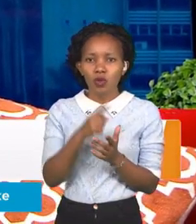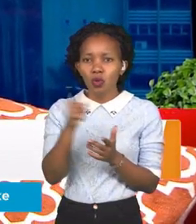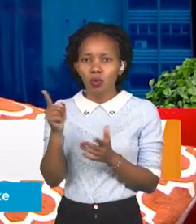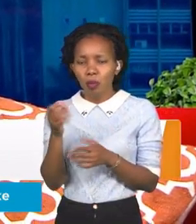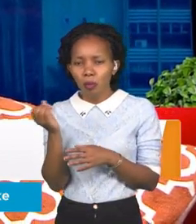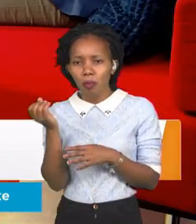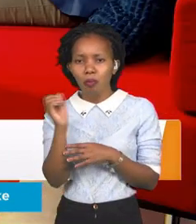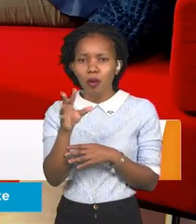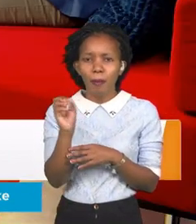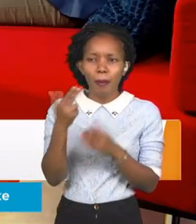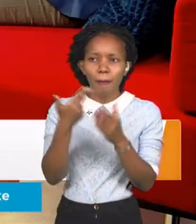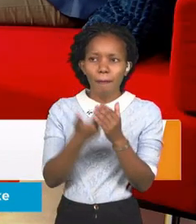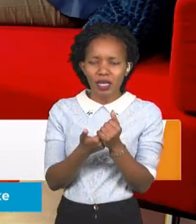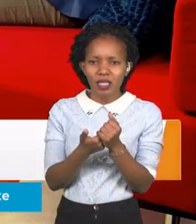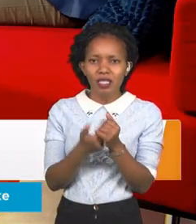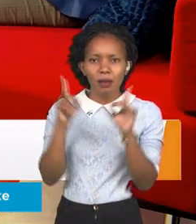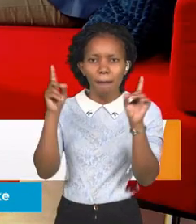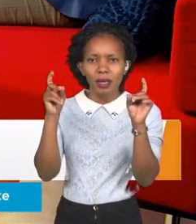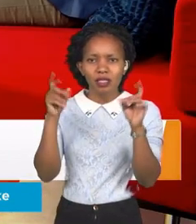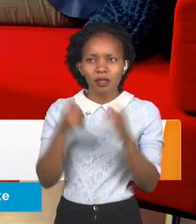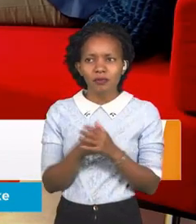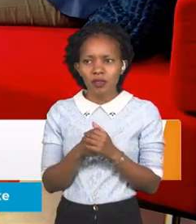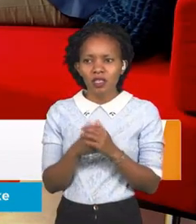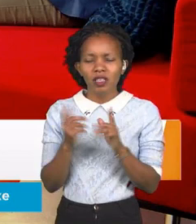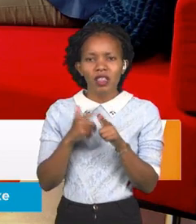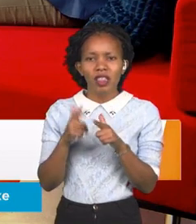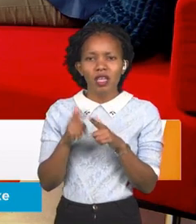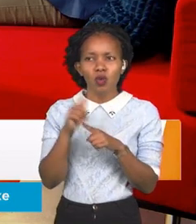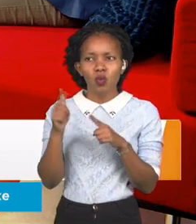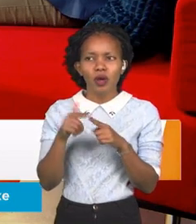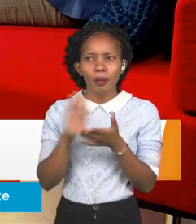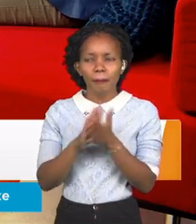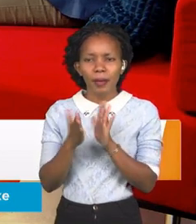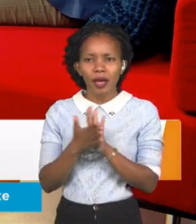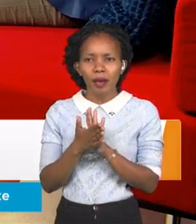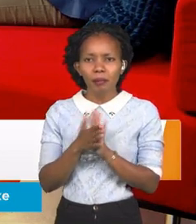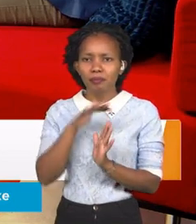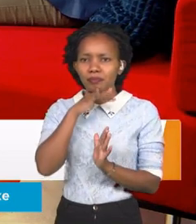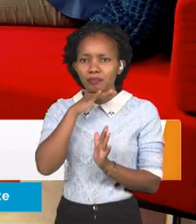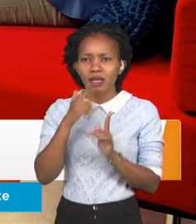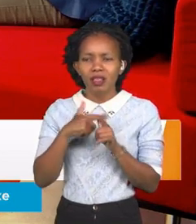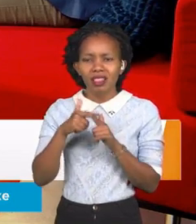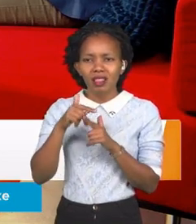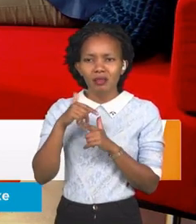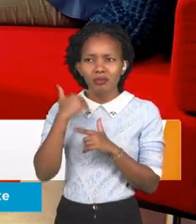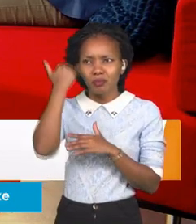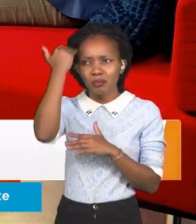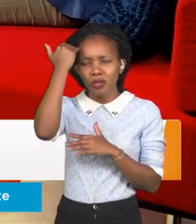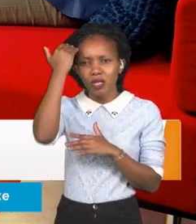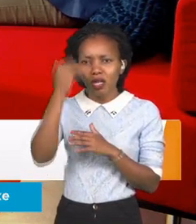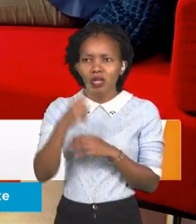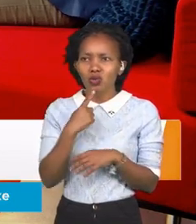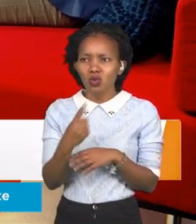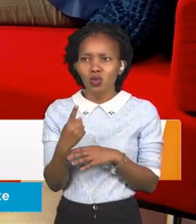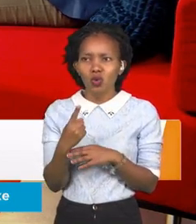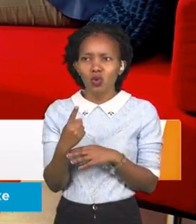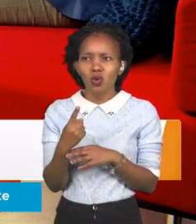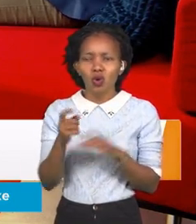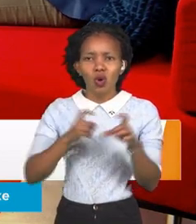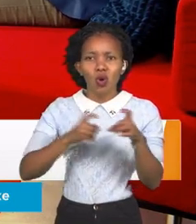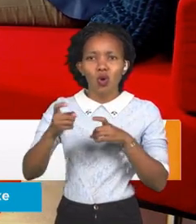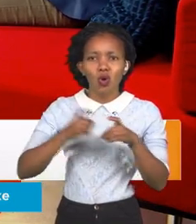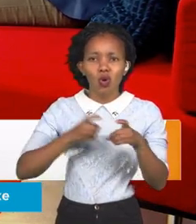your partner's picture for the longest time. Yeah. Then when it becomes dirty, you get depressed. Yeah. Now,